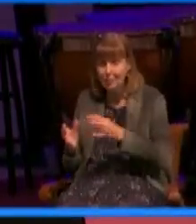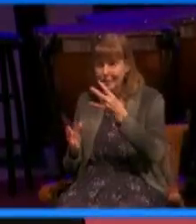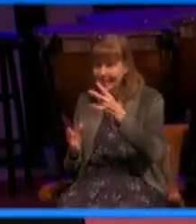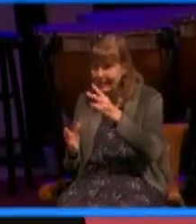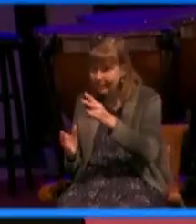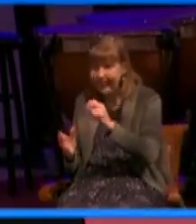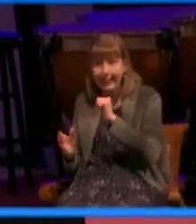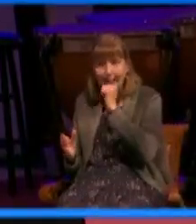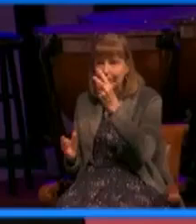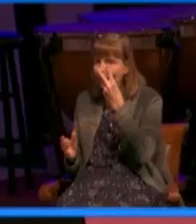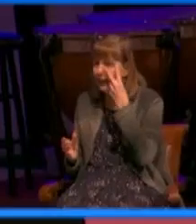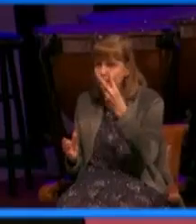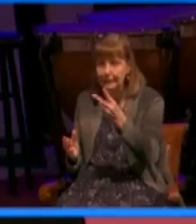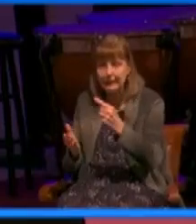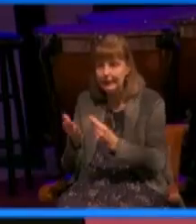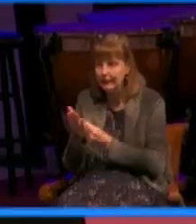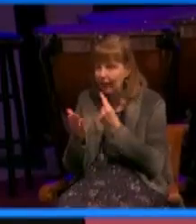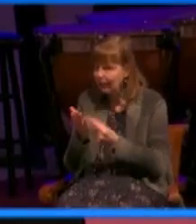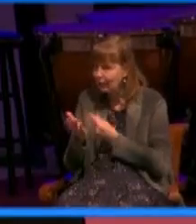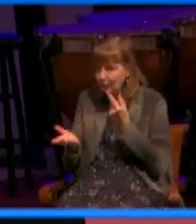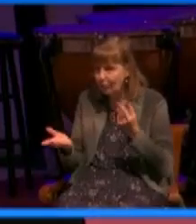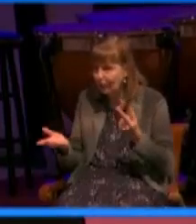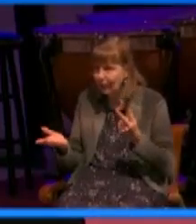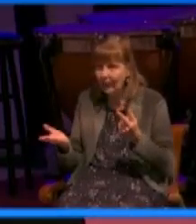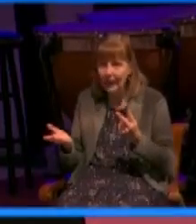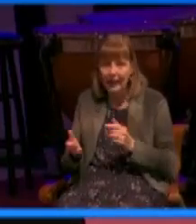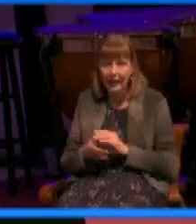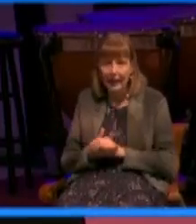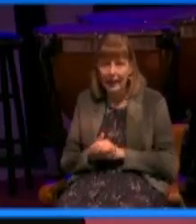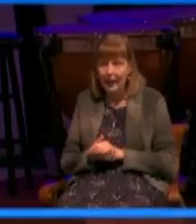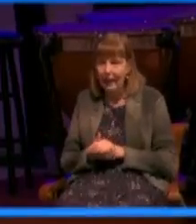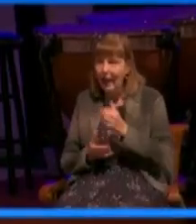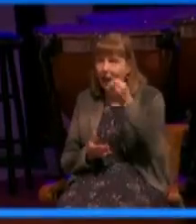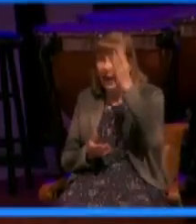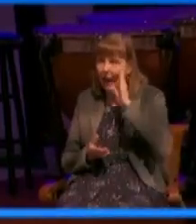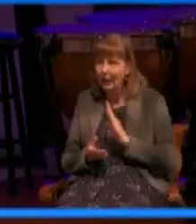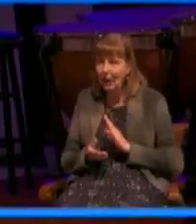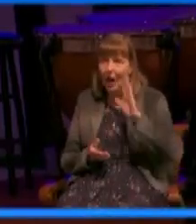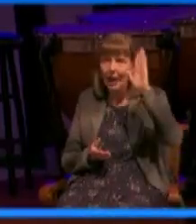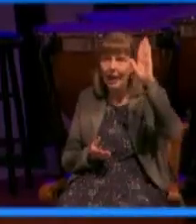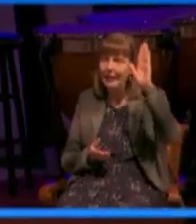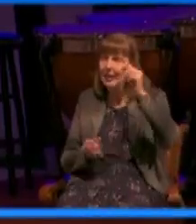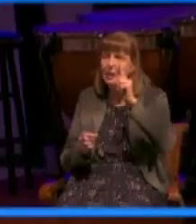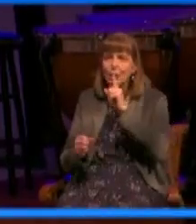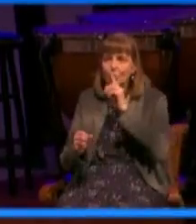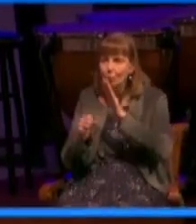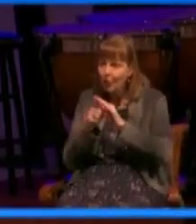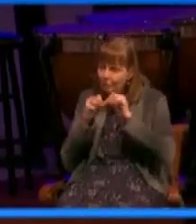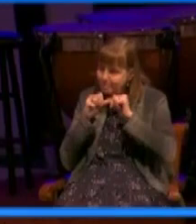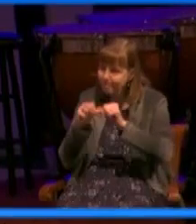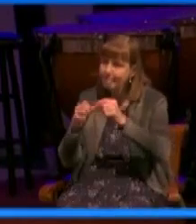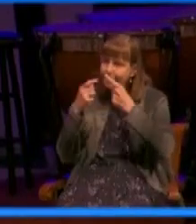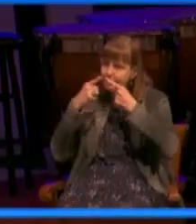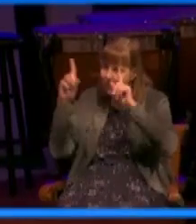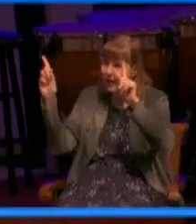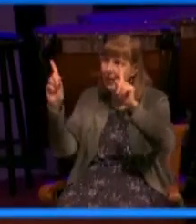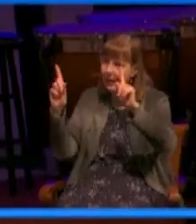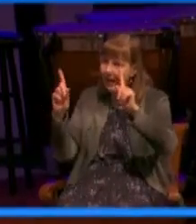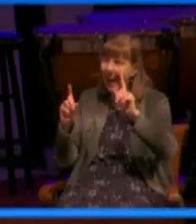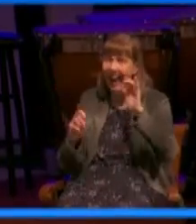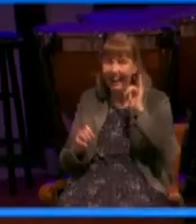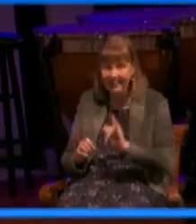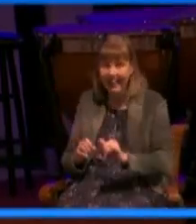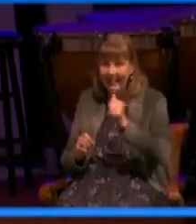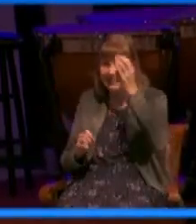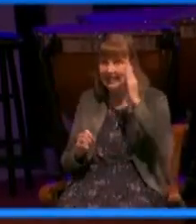You cannot read Genesis chapter 17 and not see a God who keeps his word. This is the God we serve, the God who